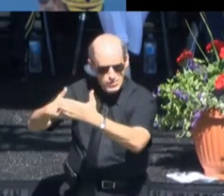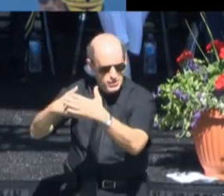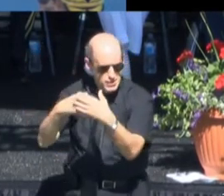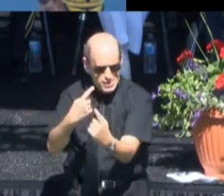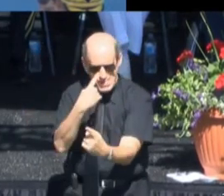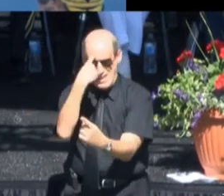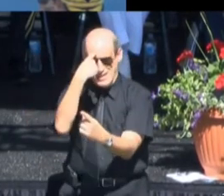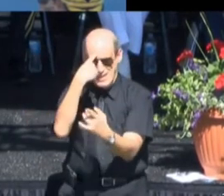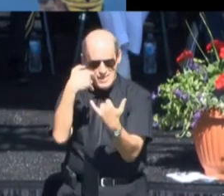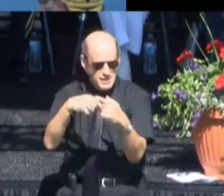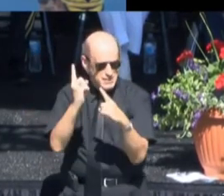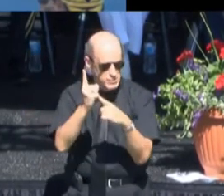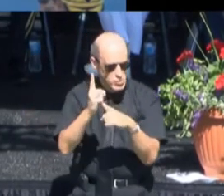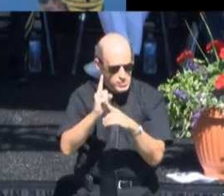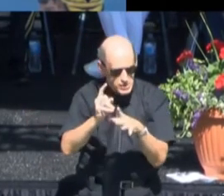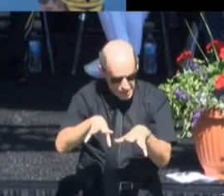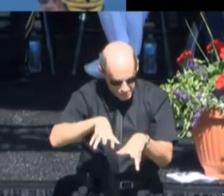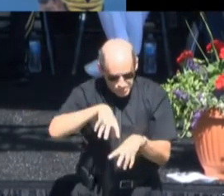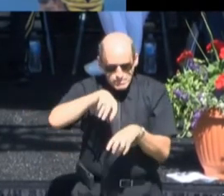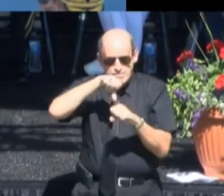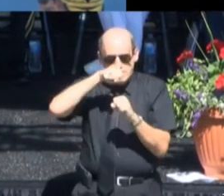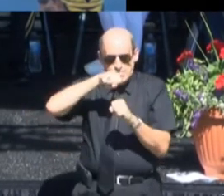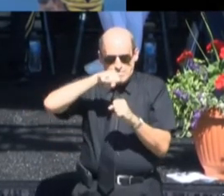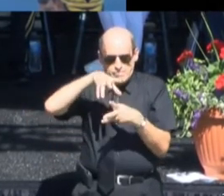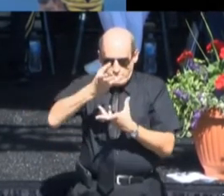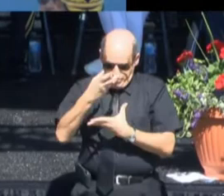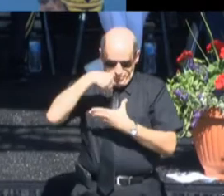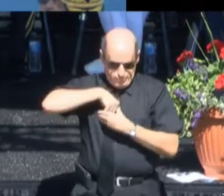Take in this moment. You've earned it.